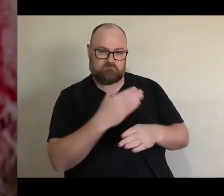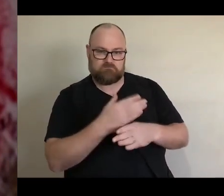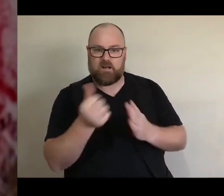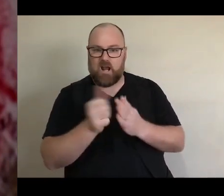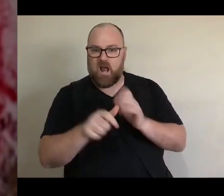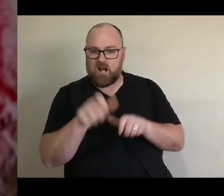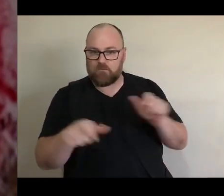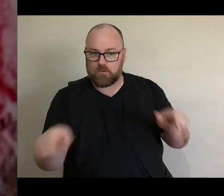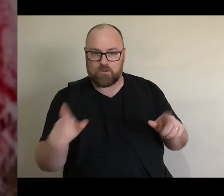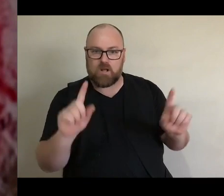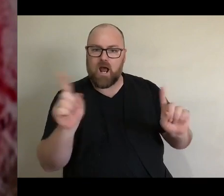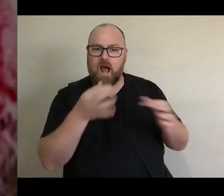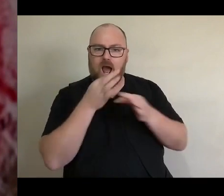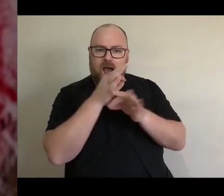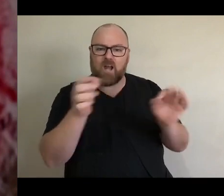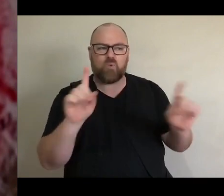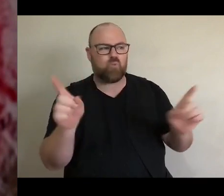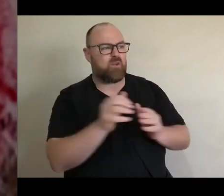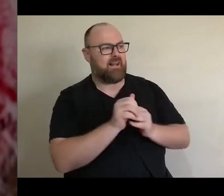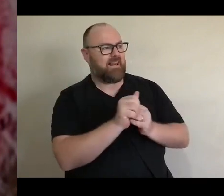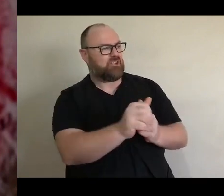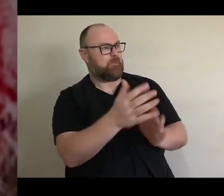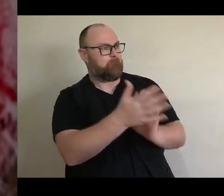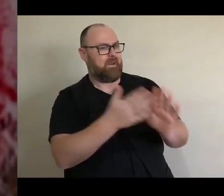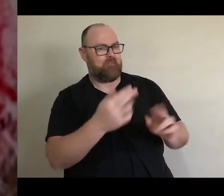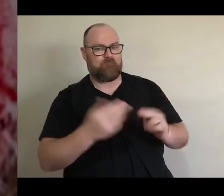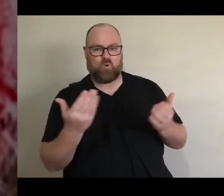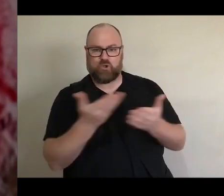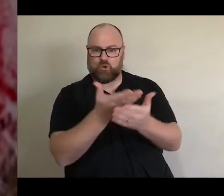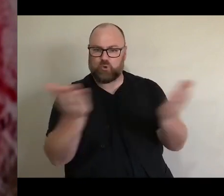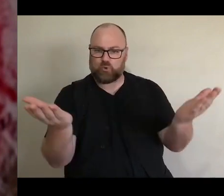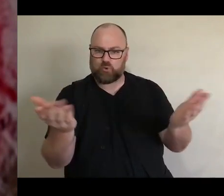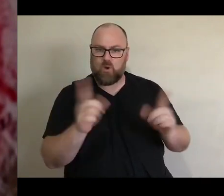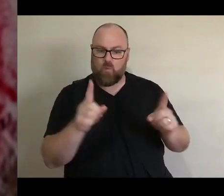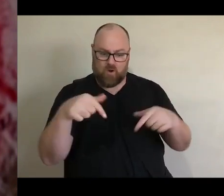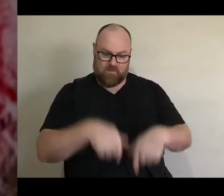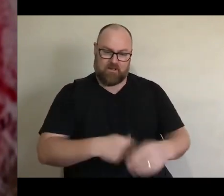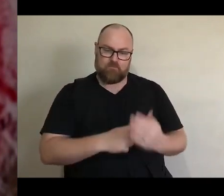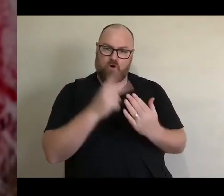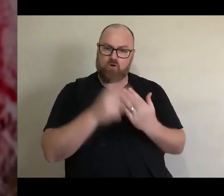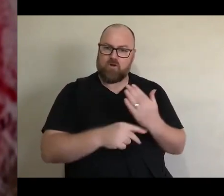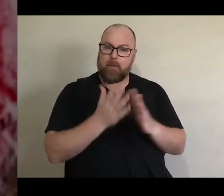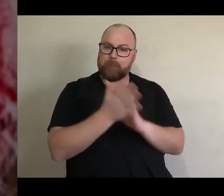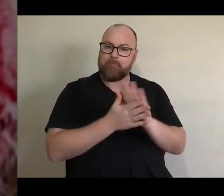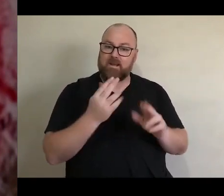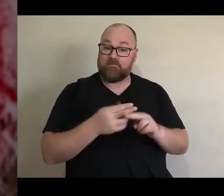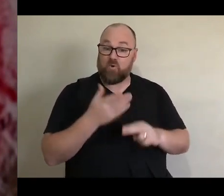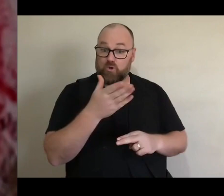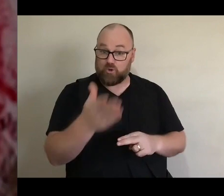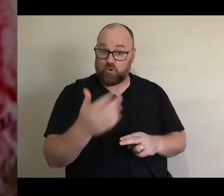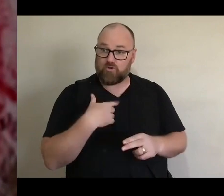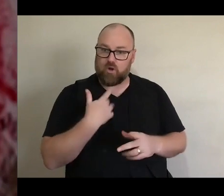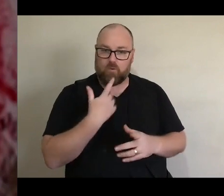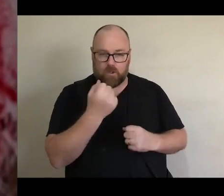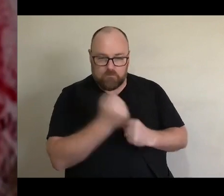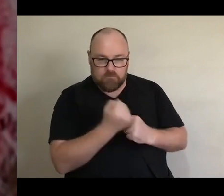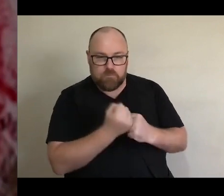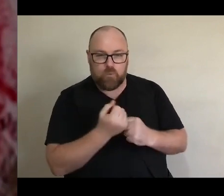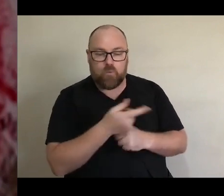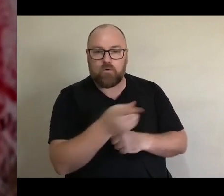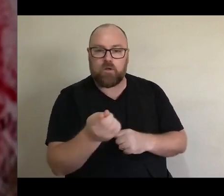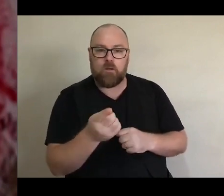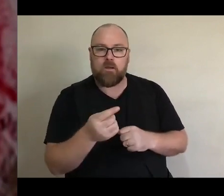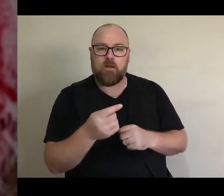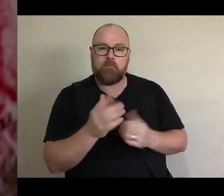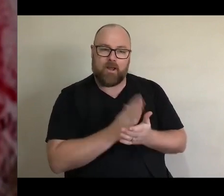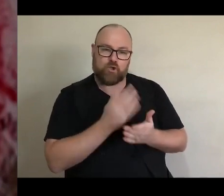them, what does leadership mean to you? And what does this program mean to you? To future ready and to safeguard this program. This has